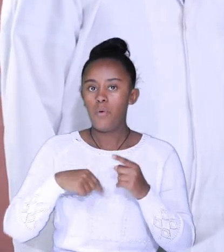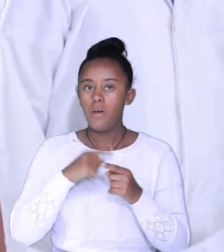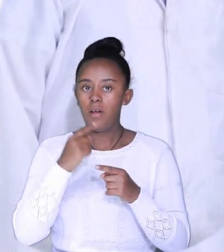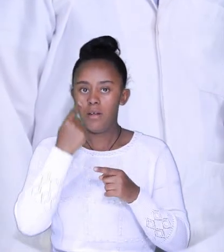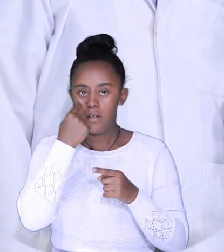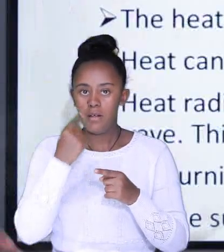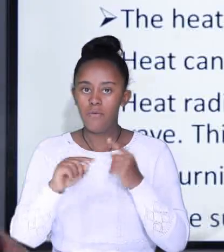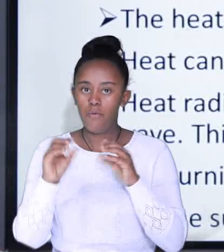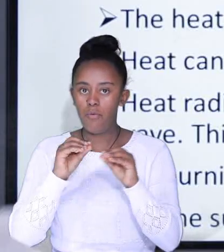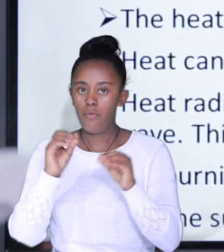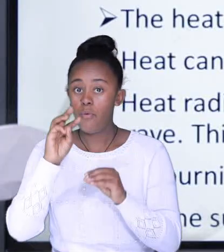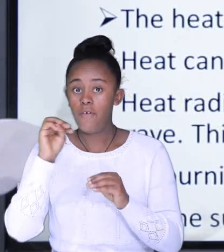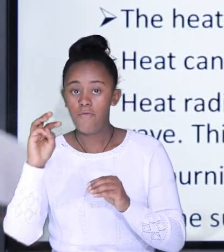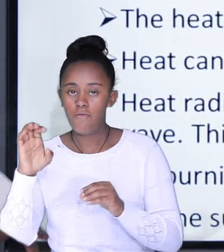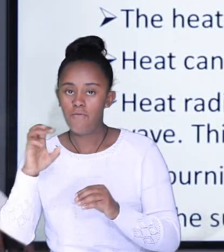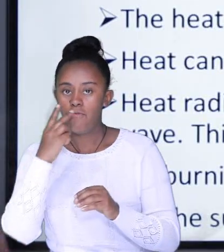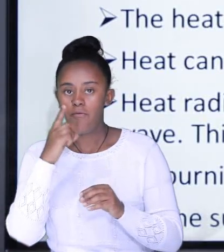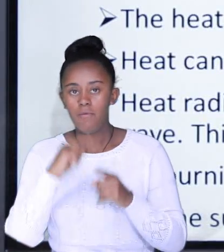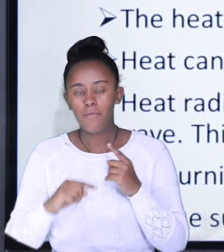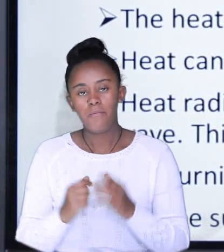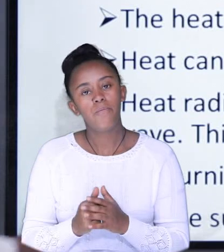this wave.